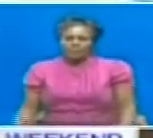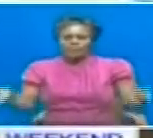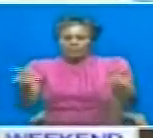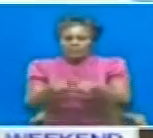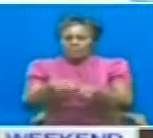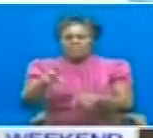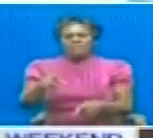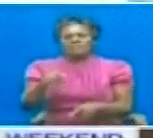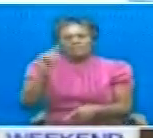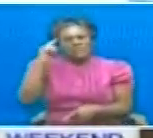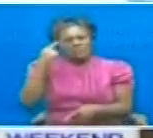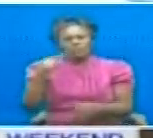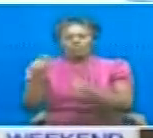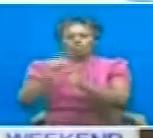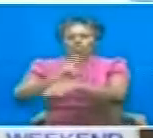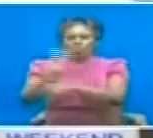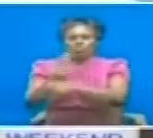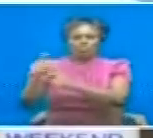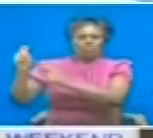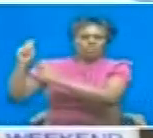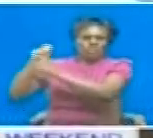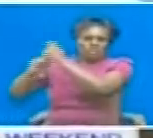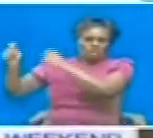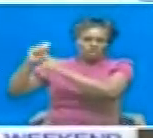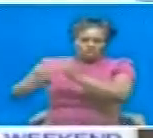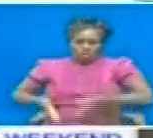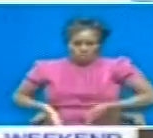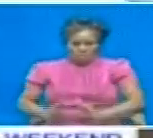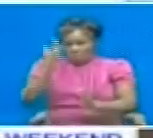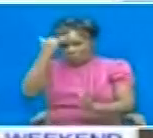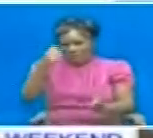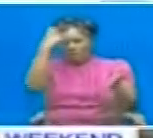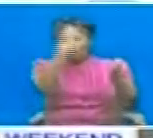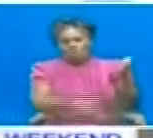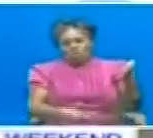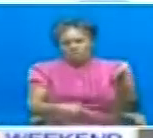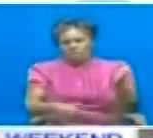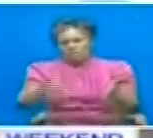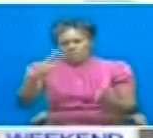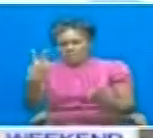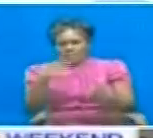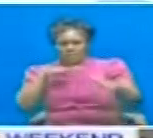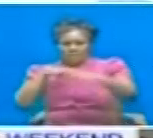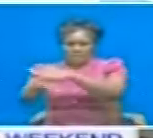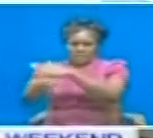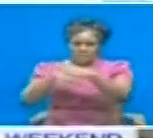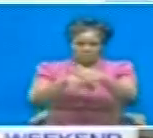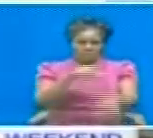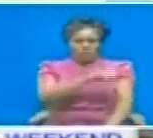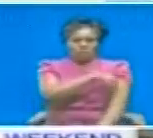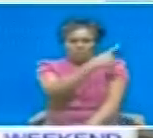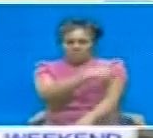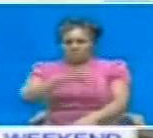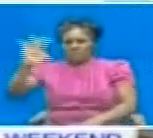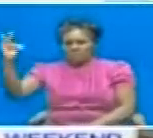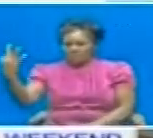they preferred to use the traditional birth attendants, one, because of the cost involved, and two, accessibility to the hospital, and